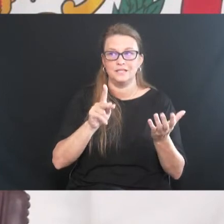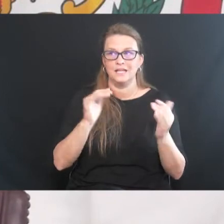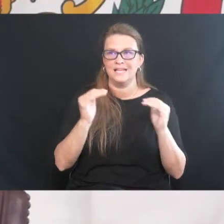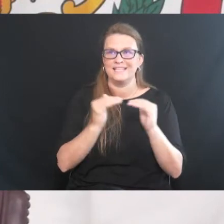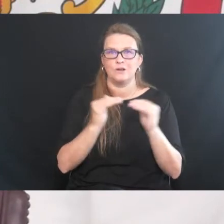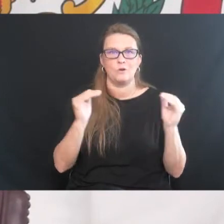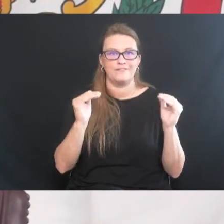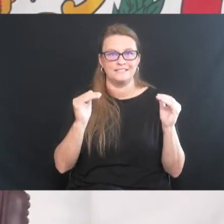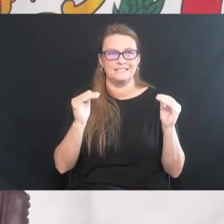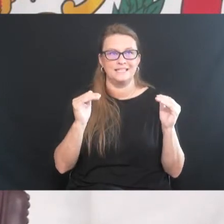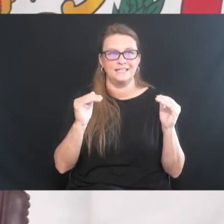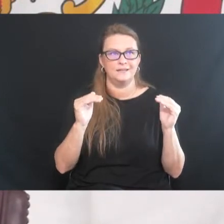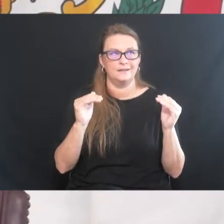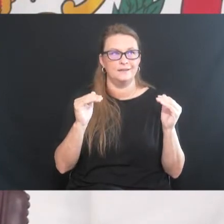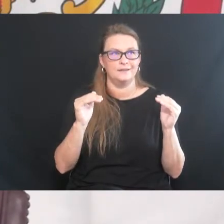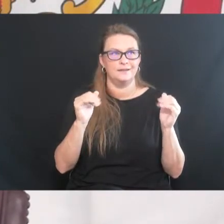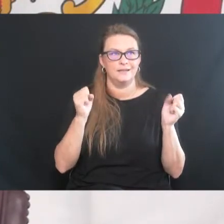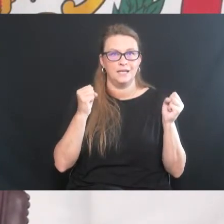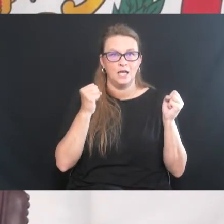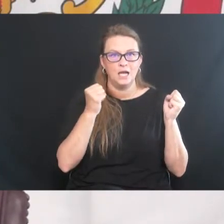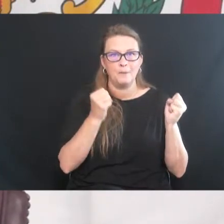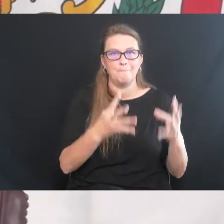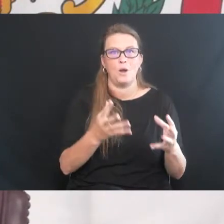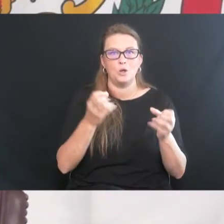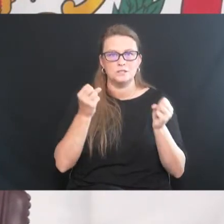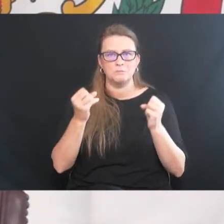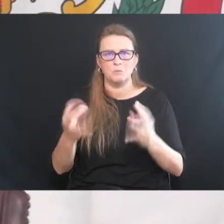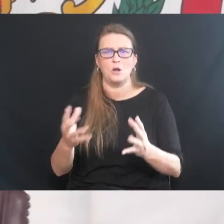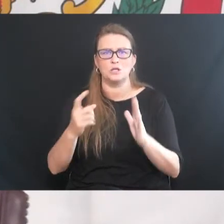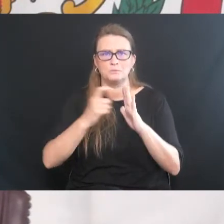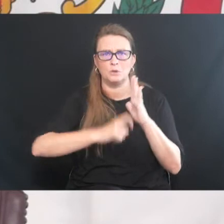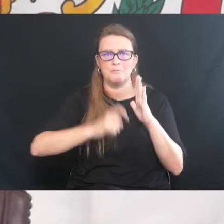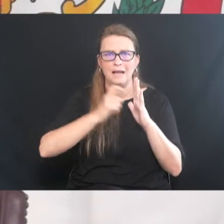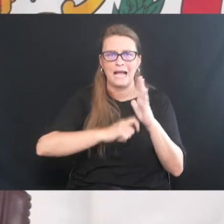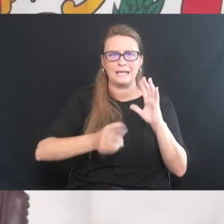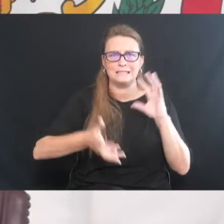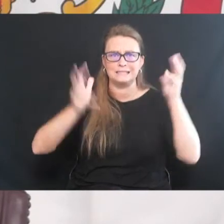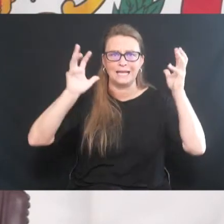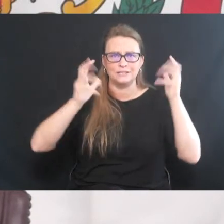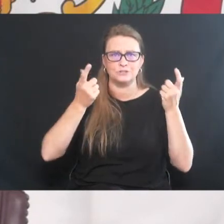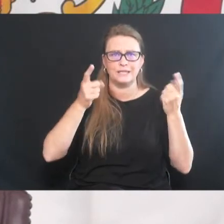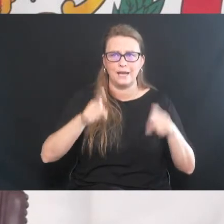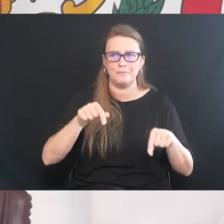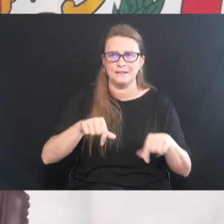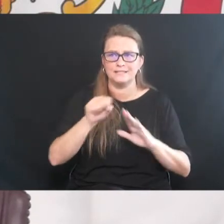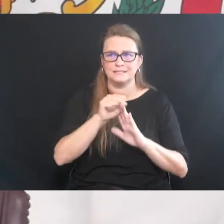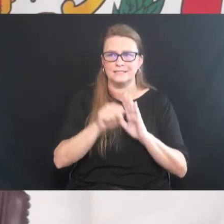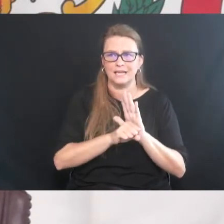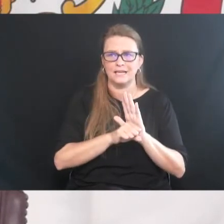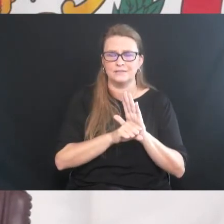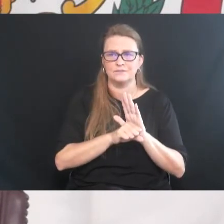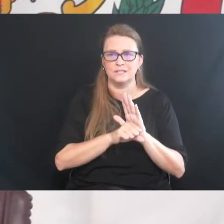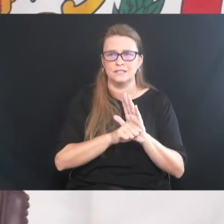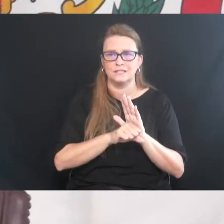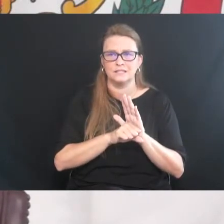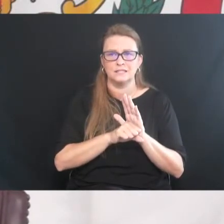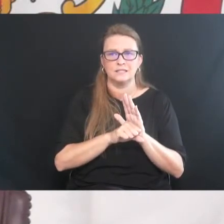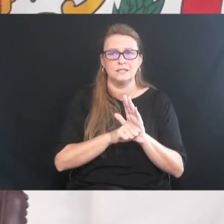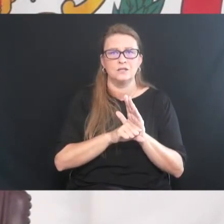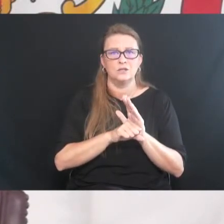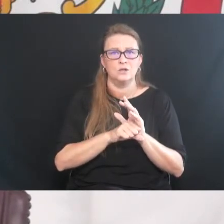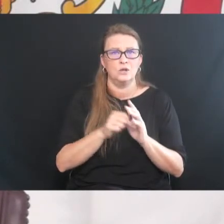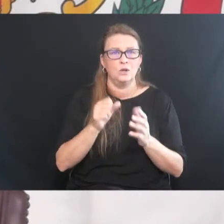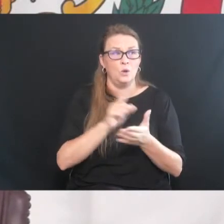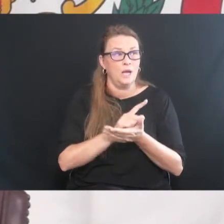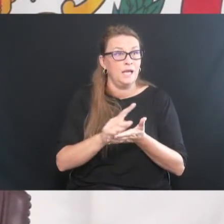equivalency of multiple mine disasters that we've had in the state that absolutely we just mourned over for